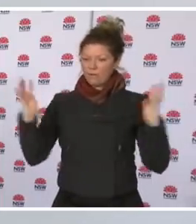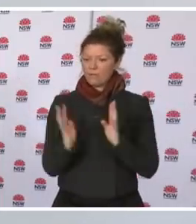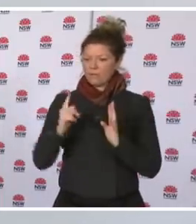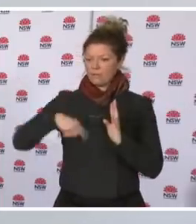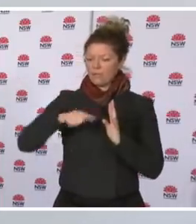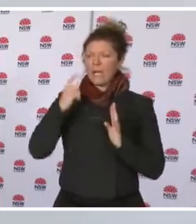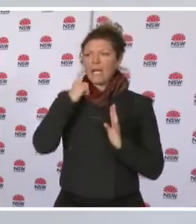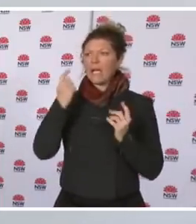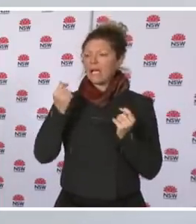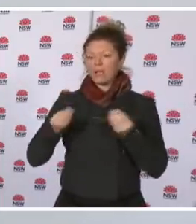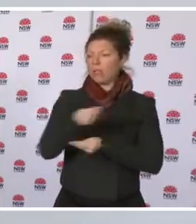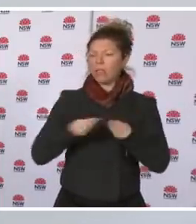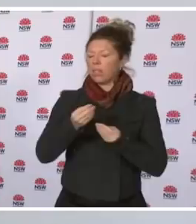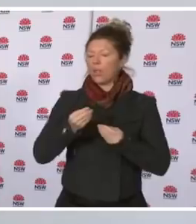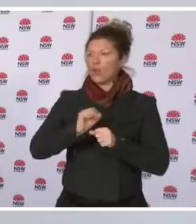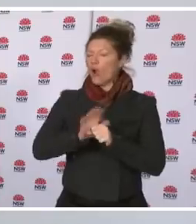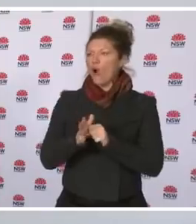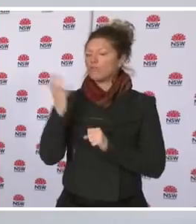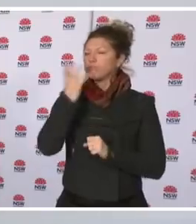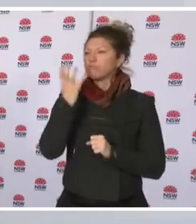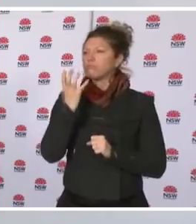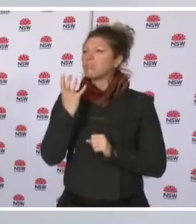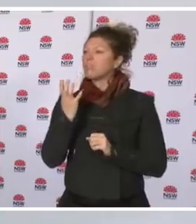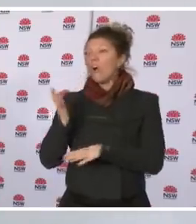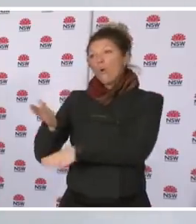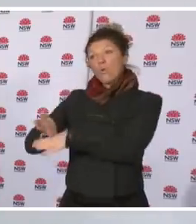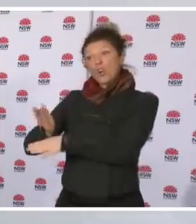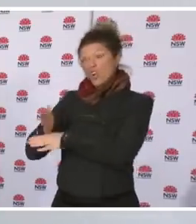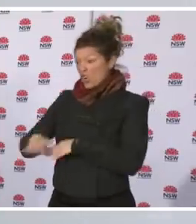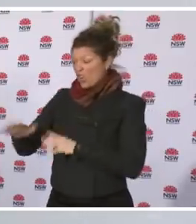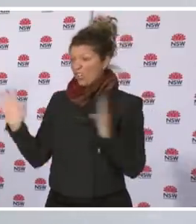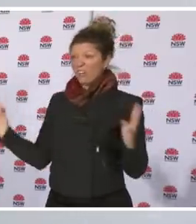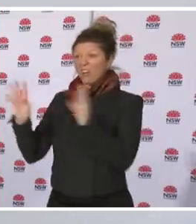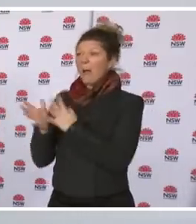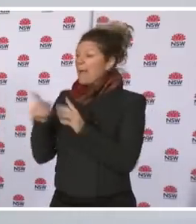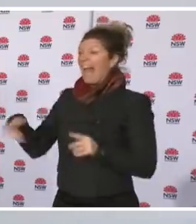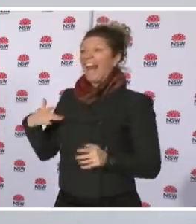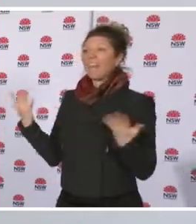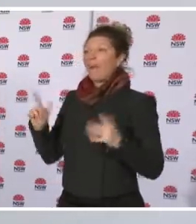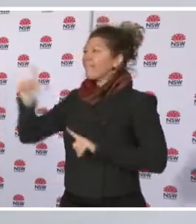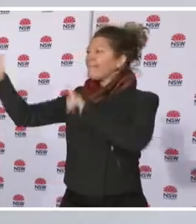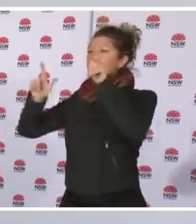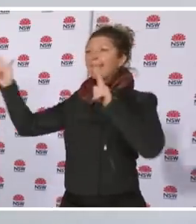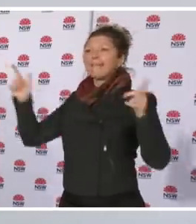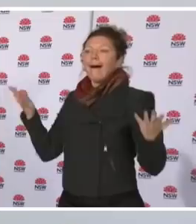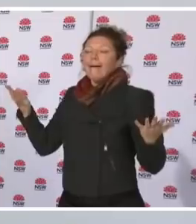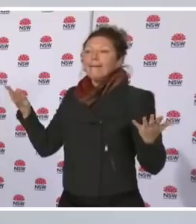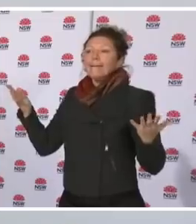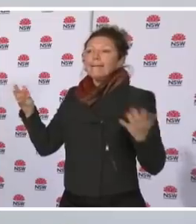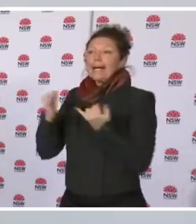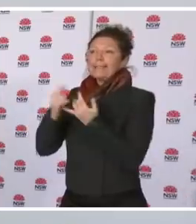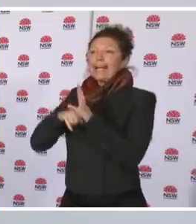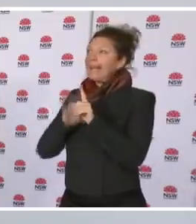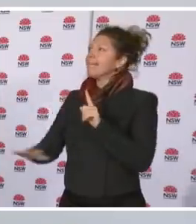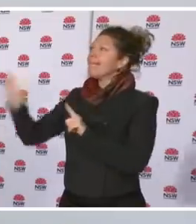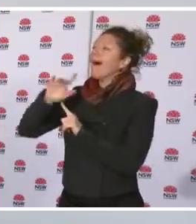Why we're concerned about workplaces is they are bring together people from different parts, geographical areas, and so have